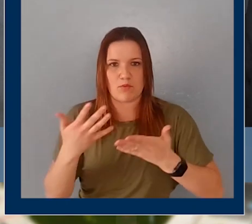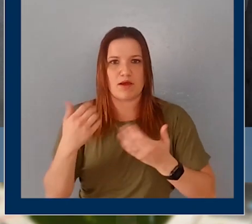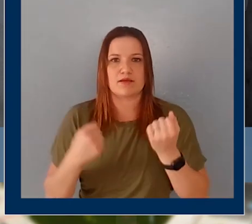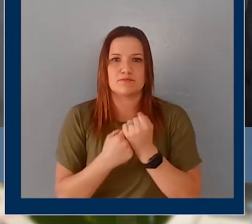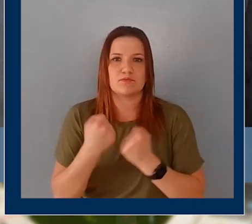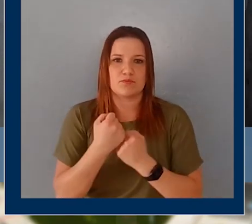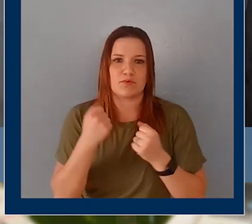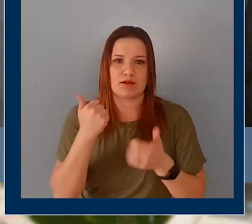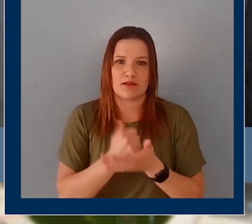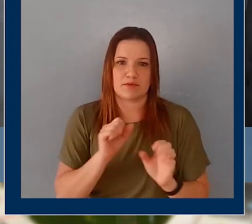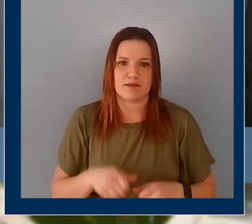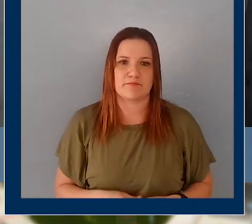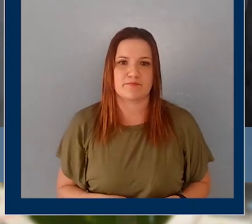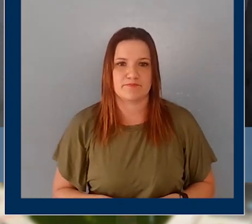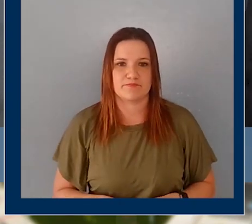Fresno County,